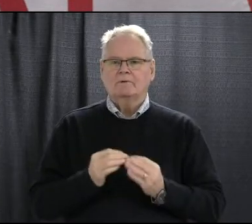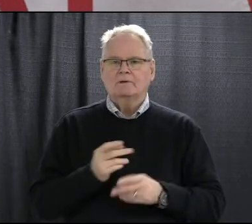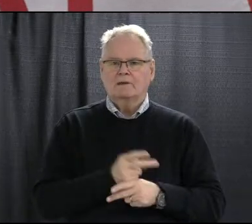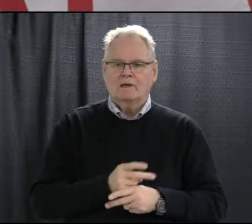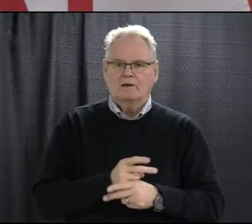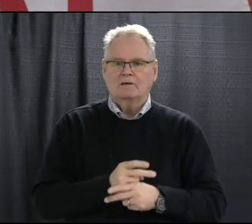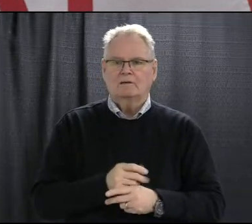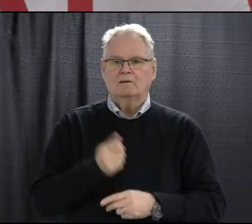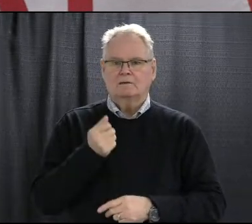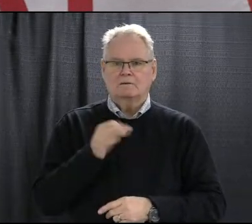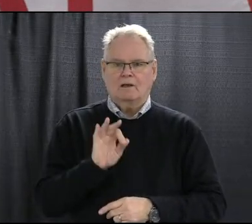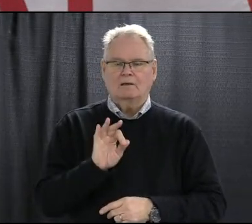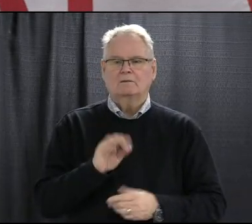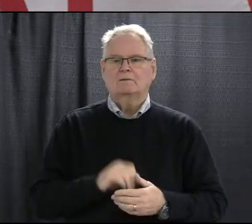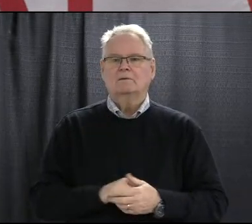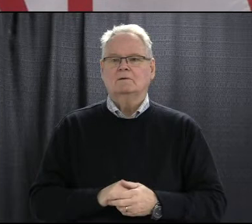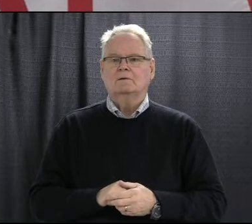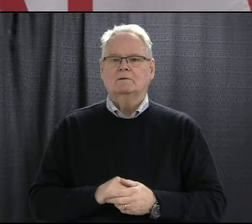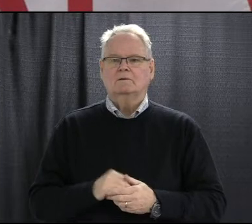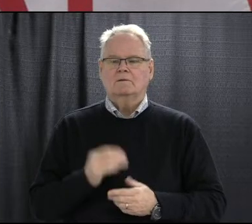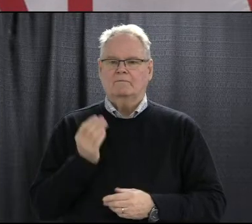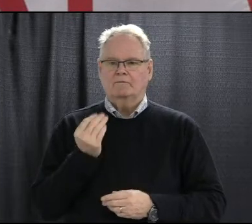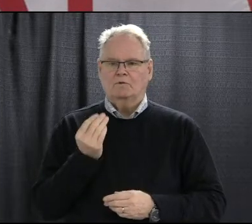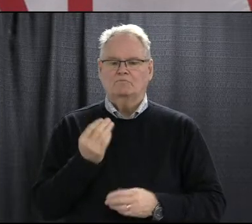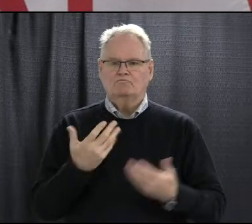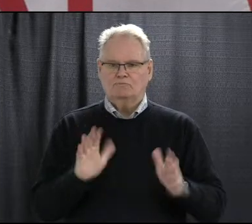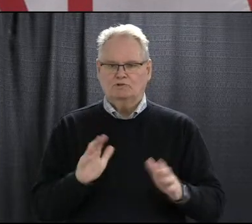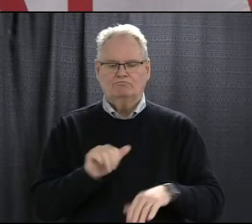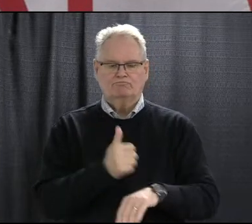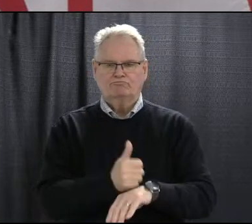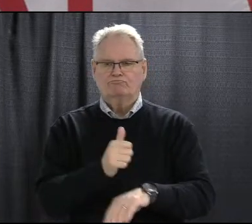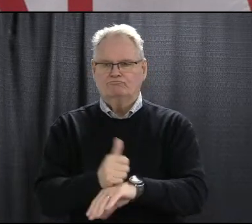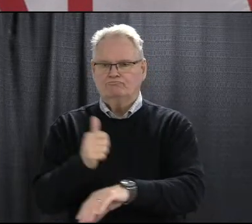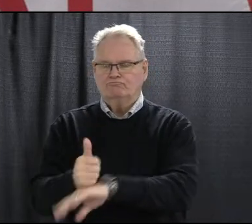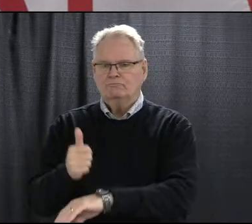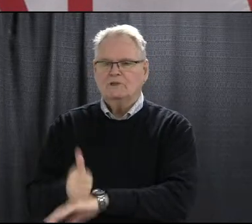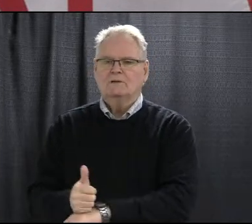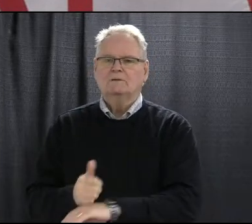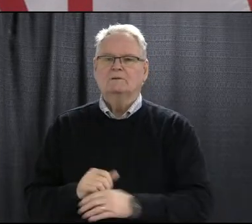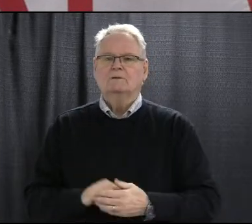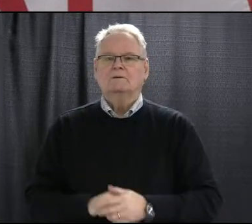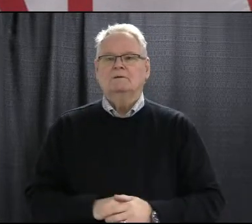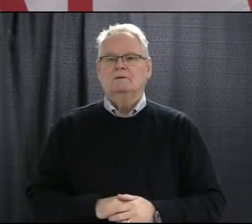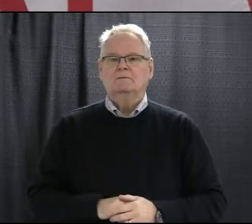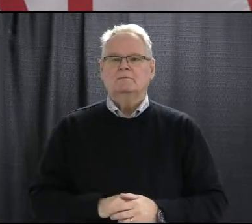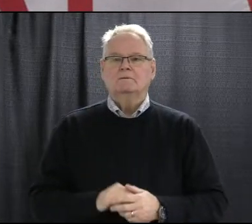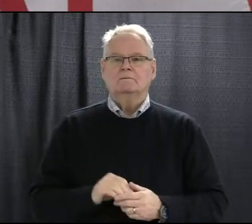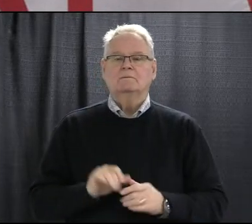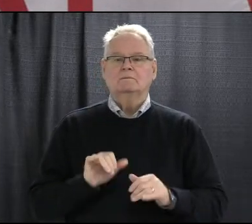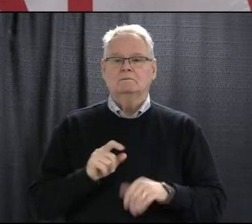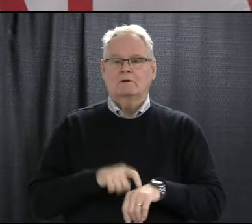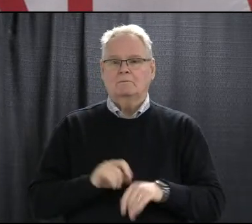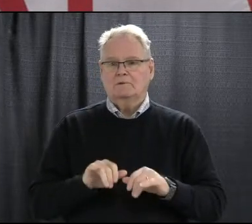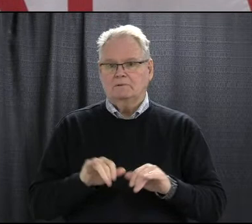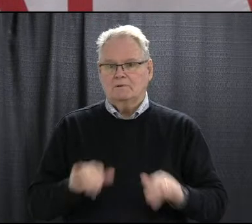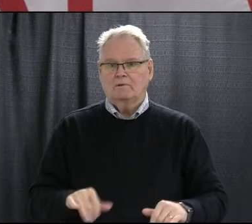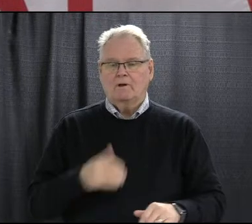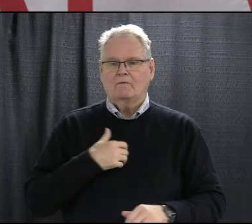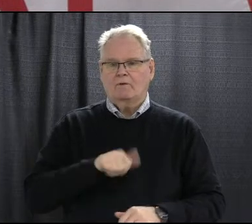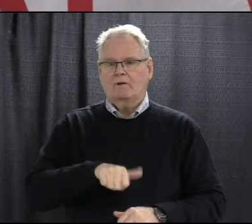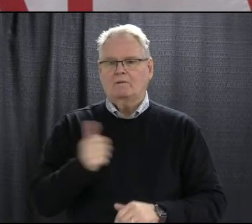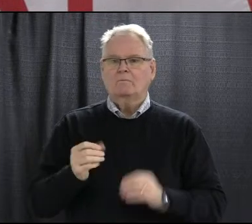of these are now rostering patients. During the same time, we've also taken other significant